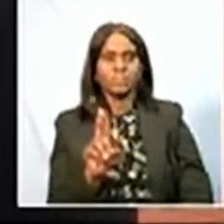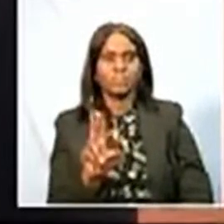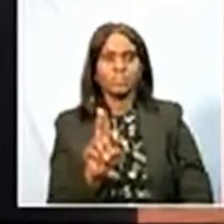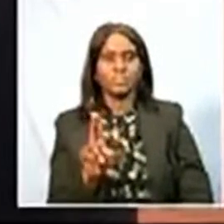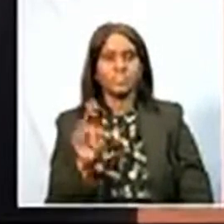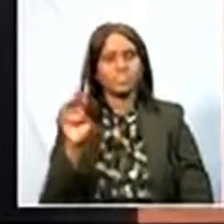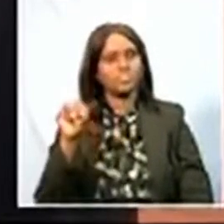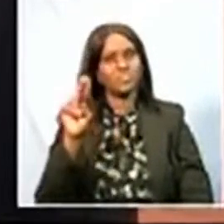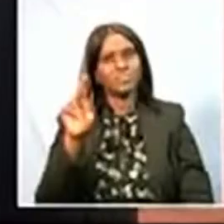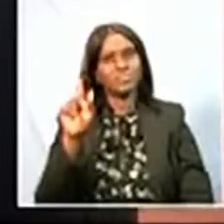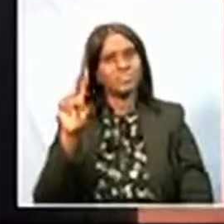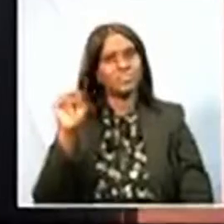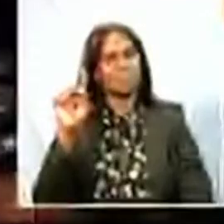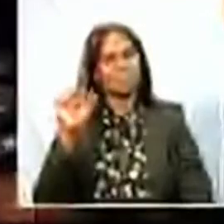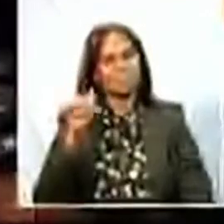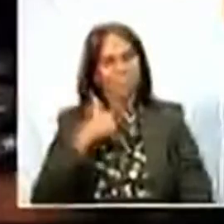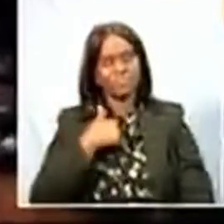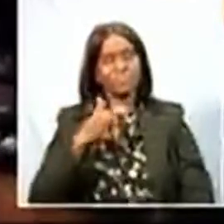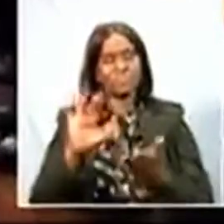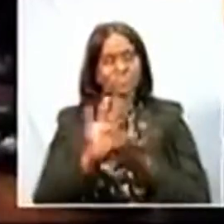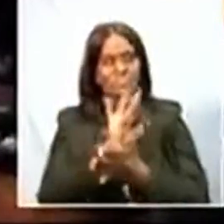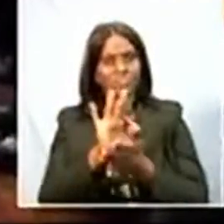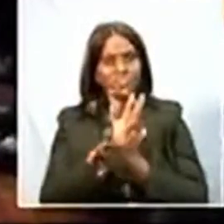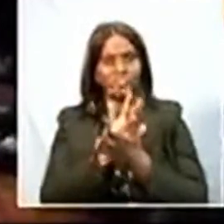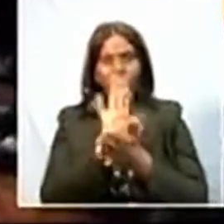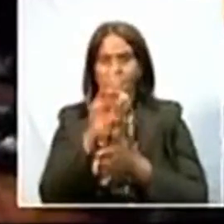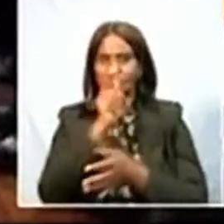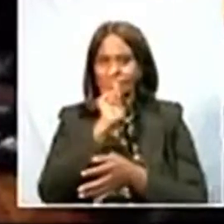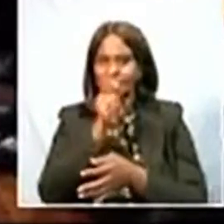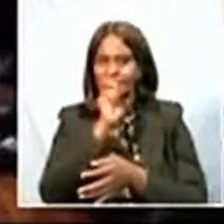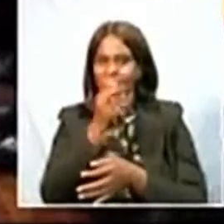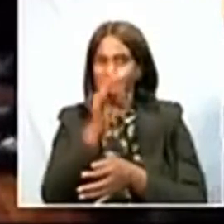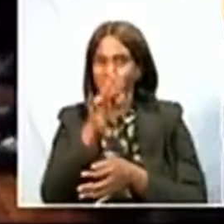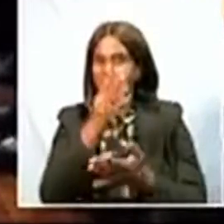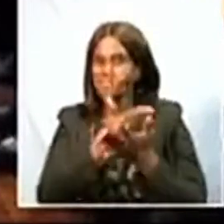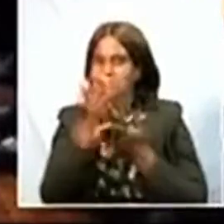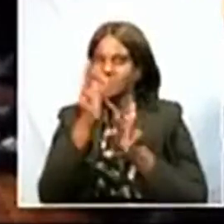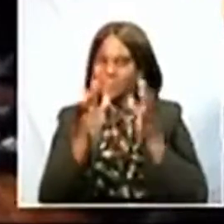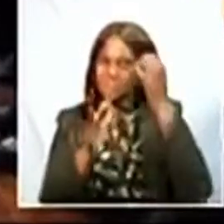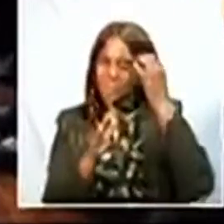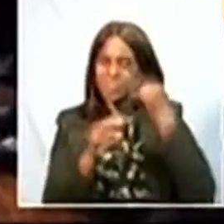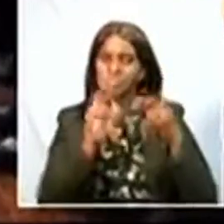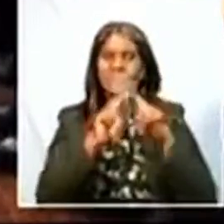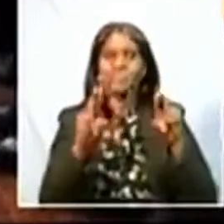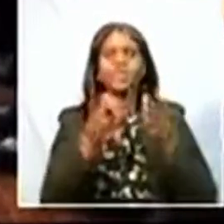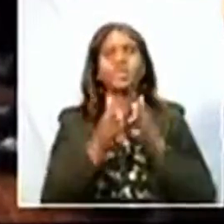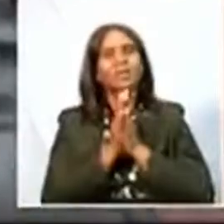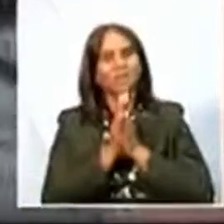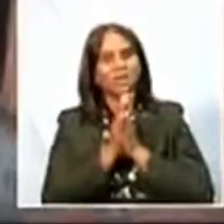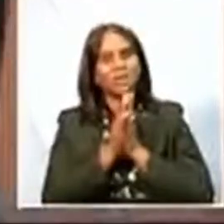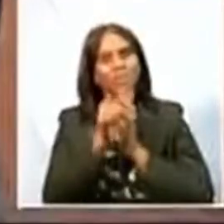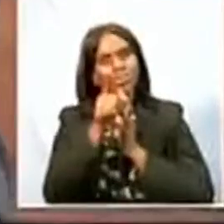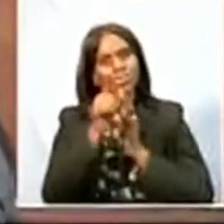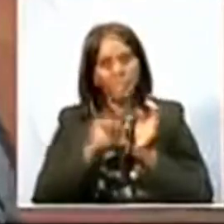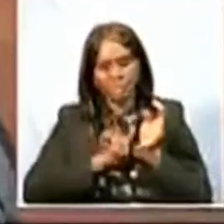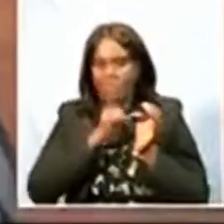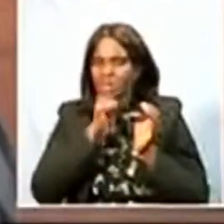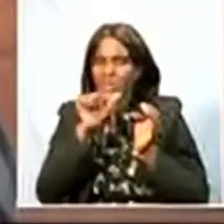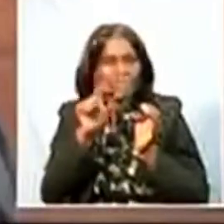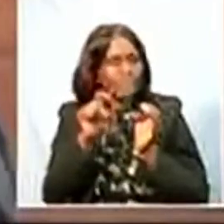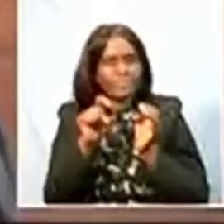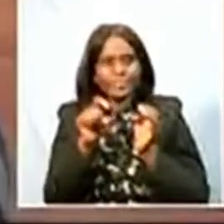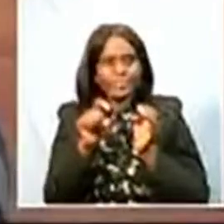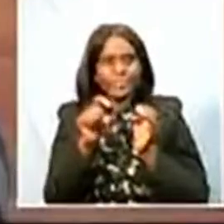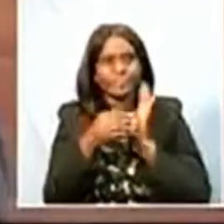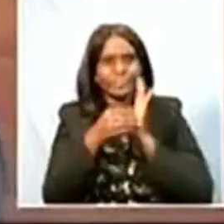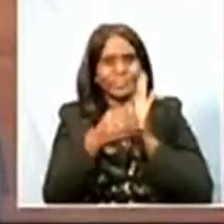Honorable Mulunda, there is a quick switch off your... Procurement officer, the chairperson is asking you. We don't need